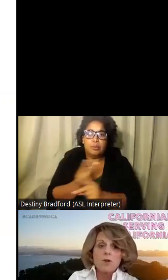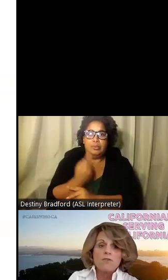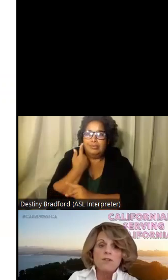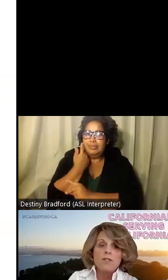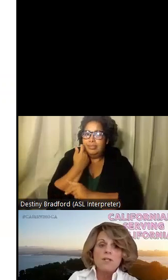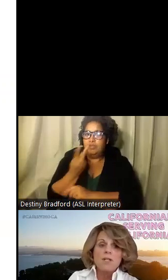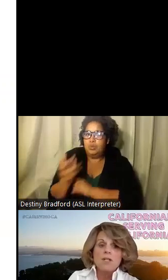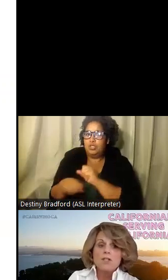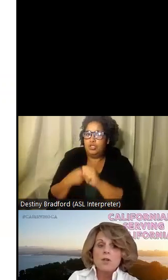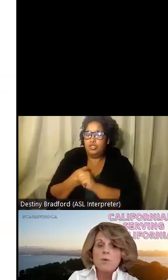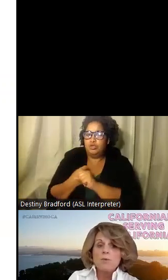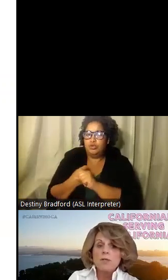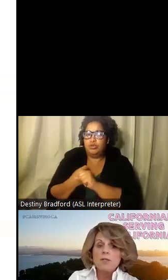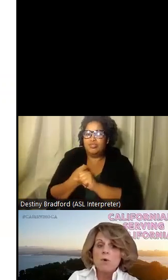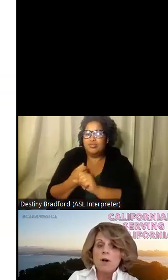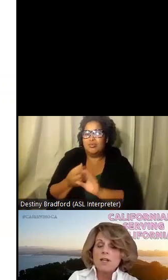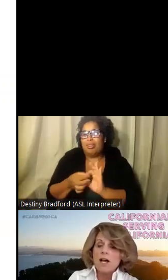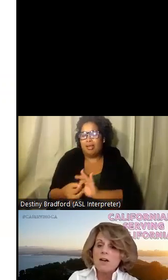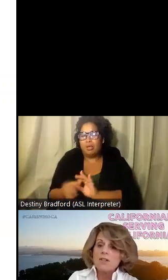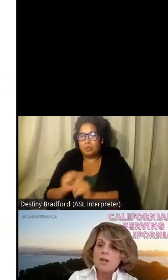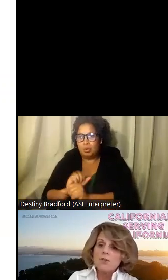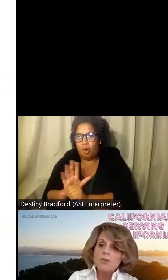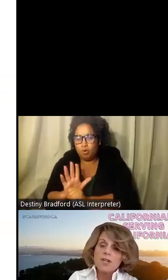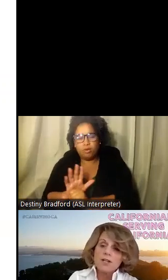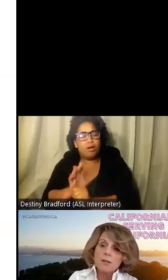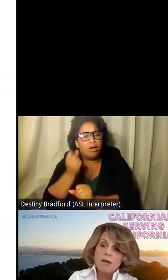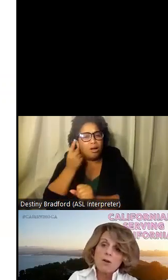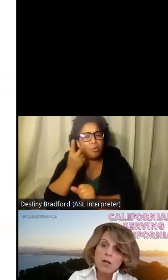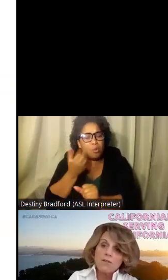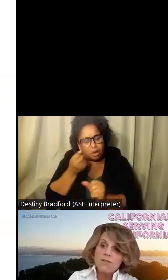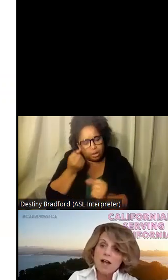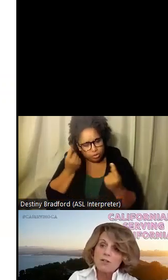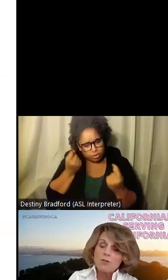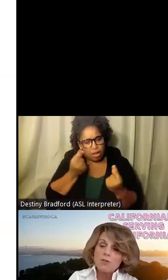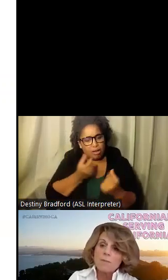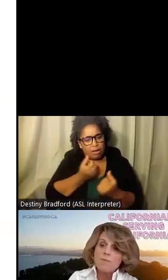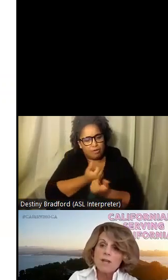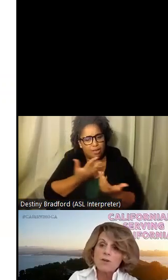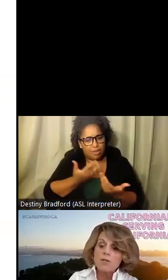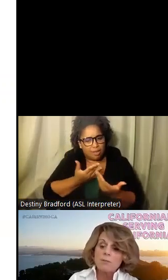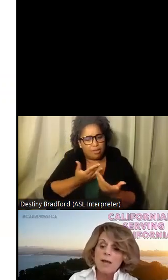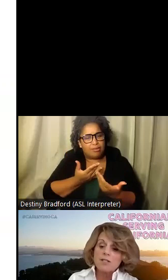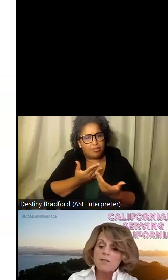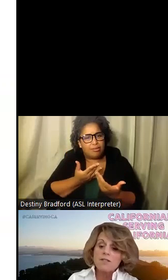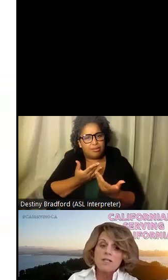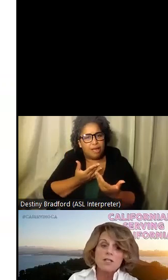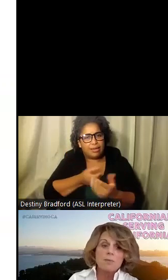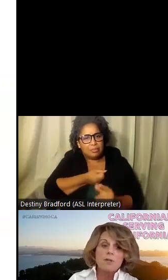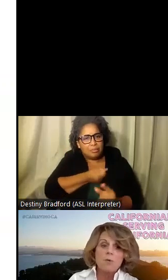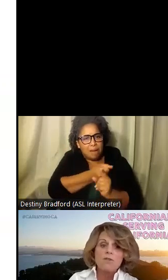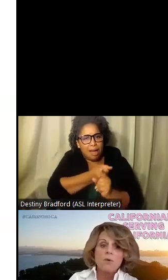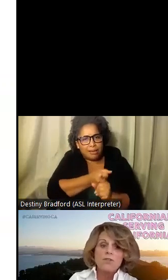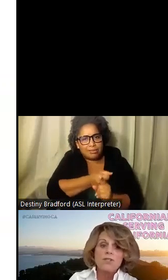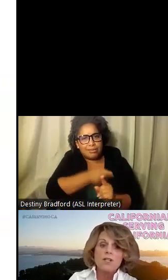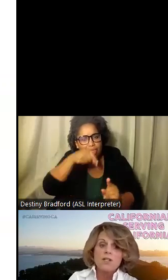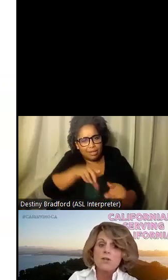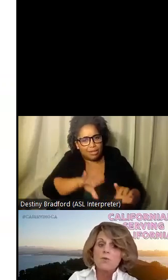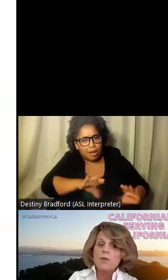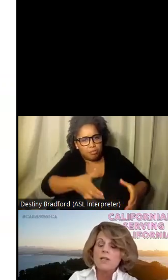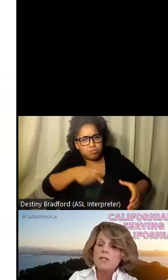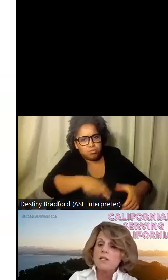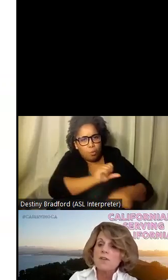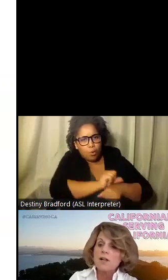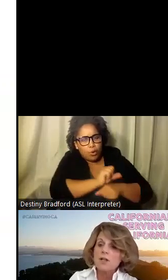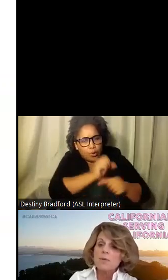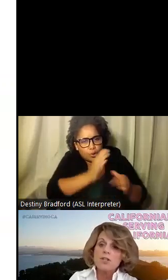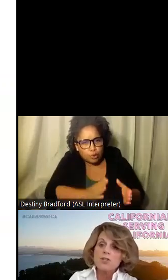years with COVID. So we really want to have an understanding about all of the factors that are impacting the DSP workforce so that